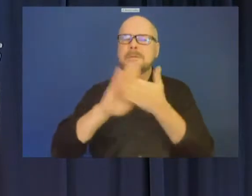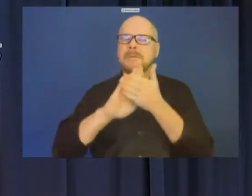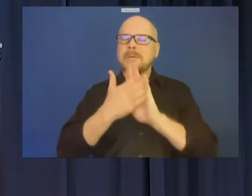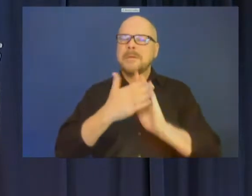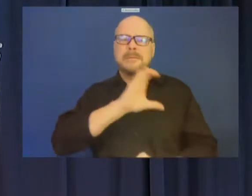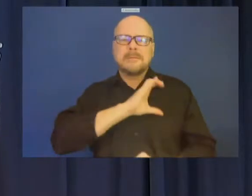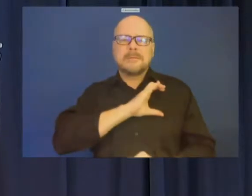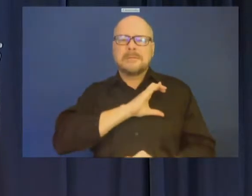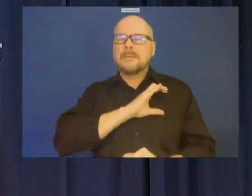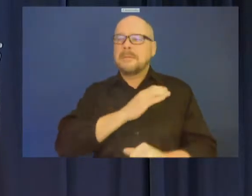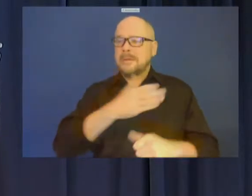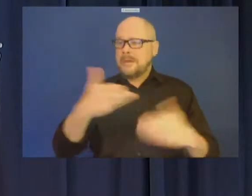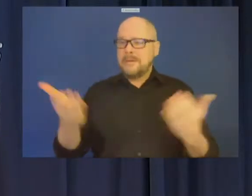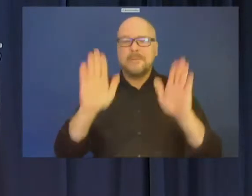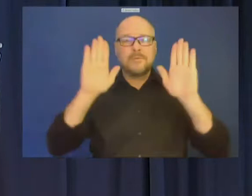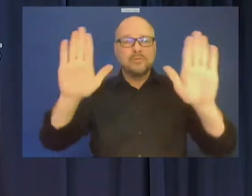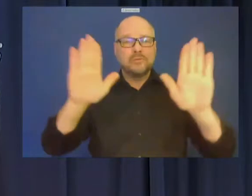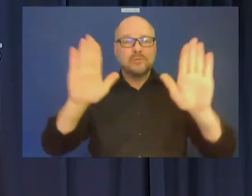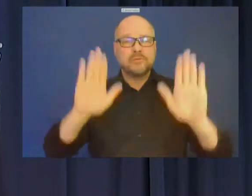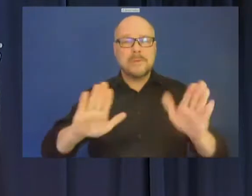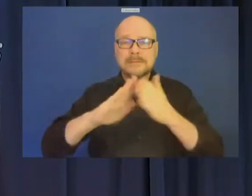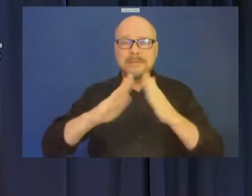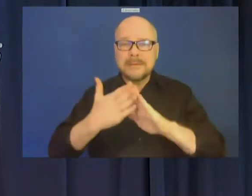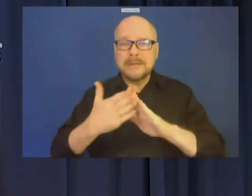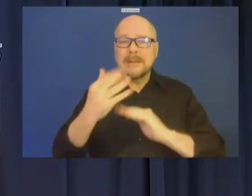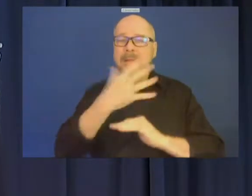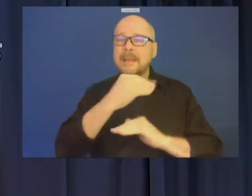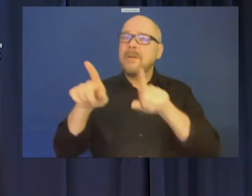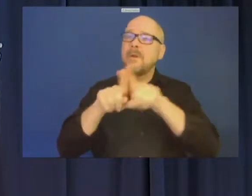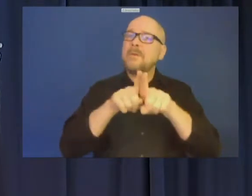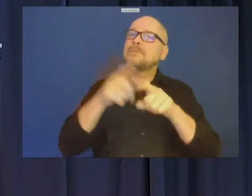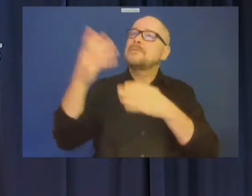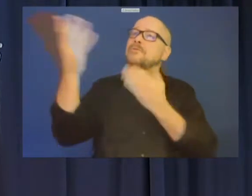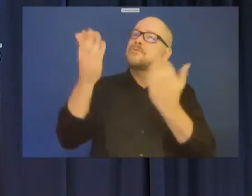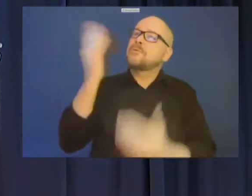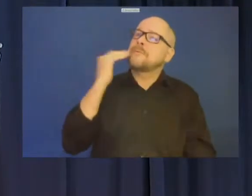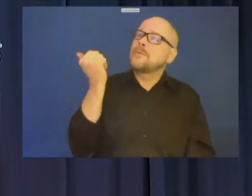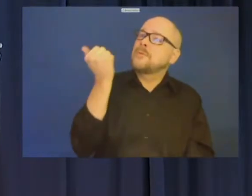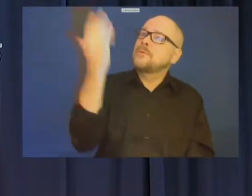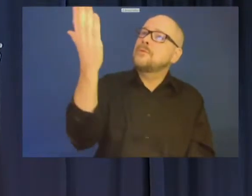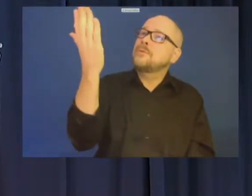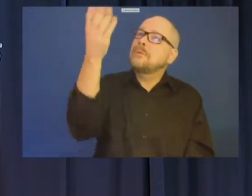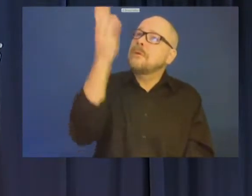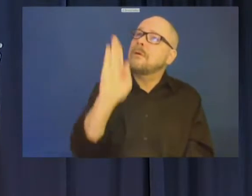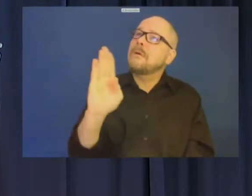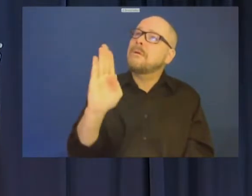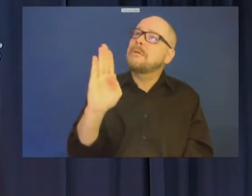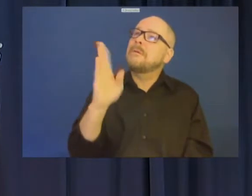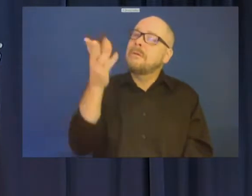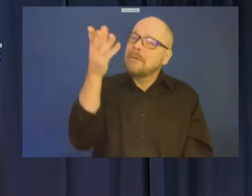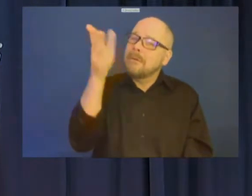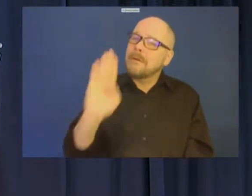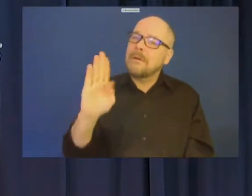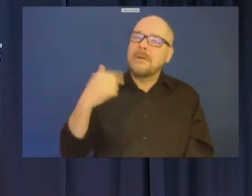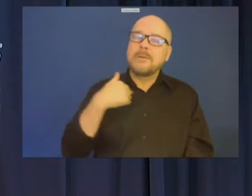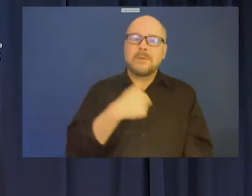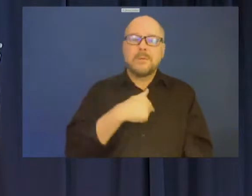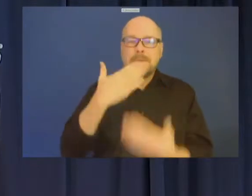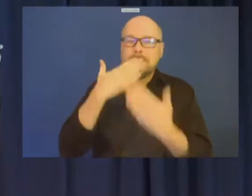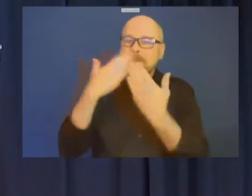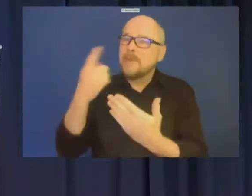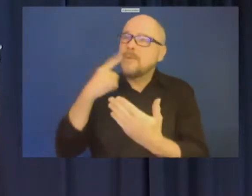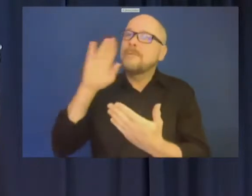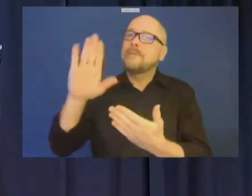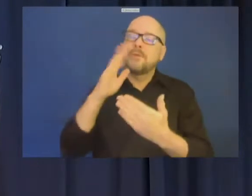but also you. God, we thank you for your covering, your grace, and